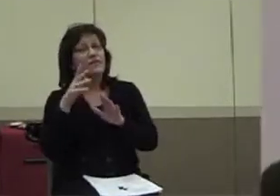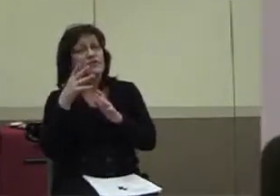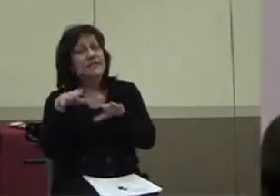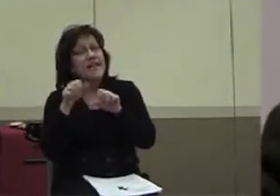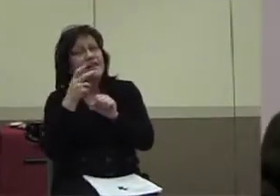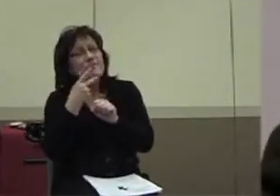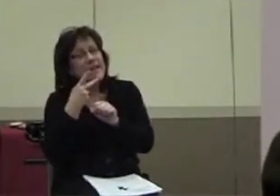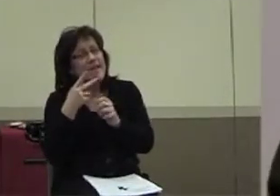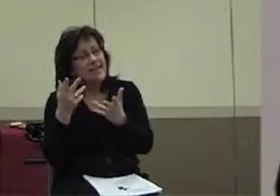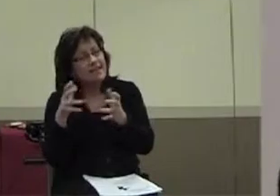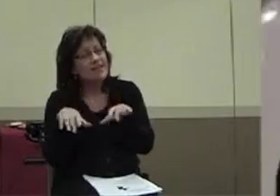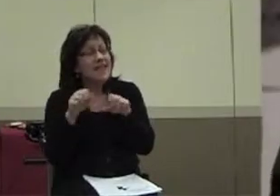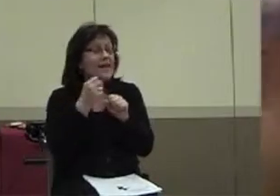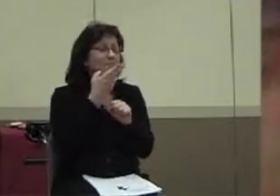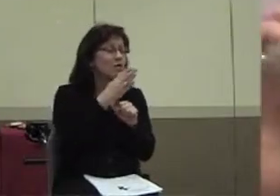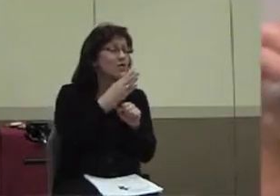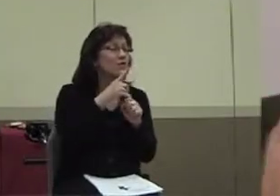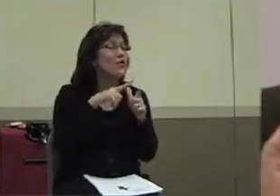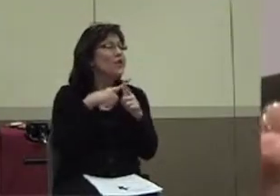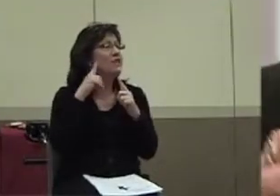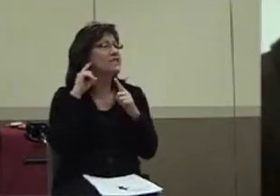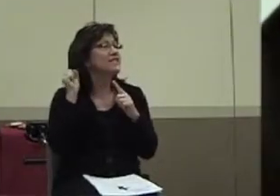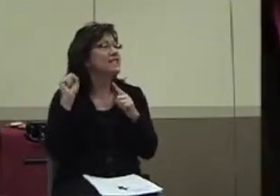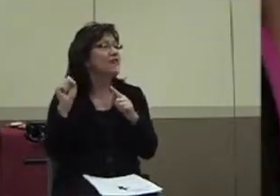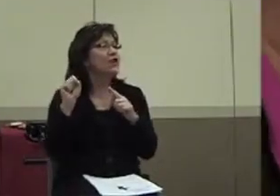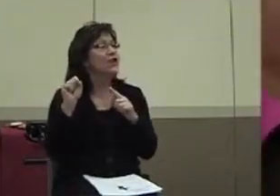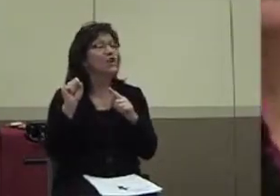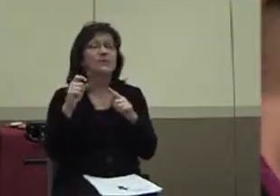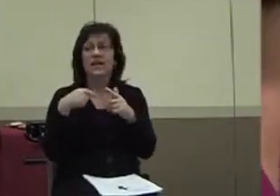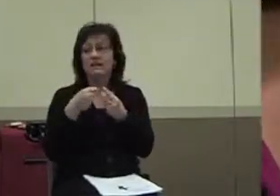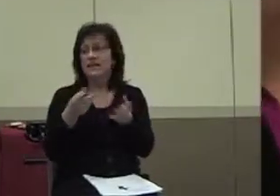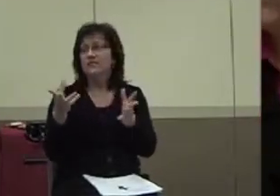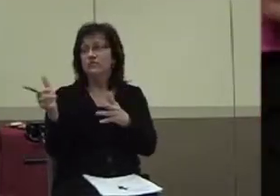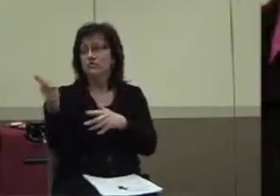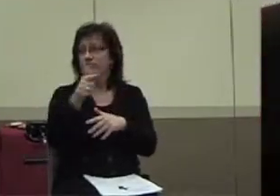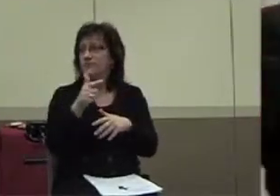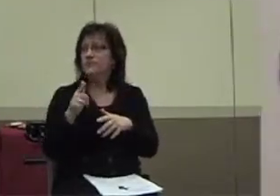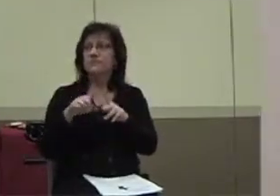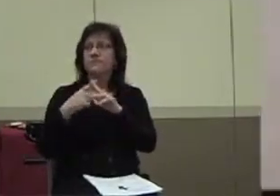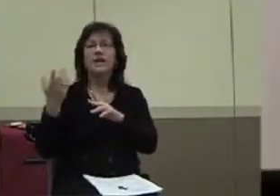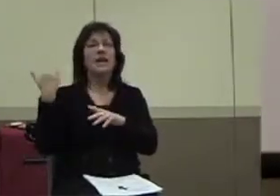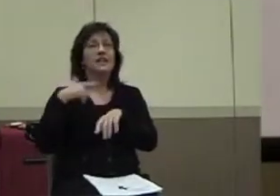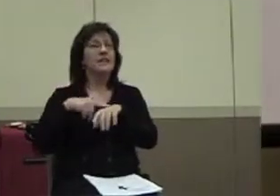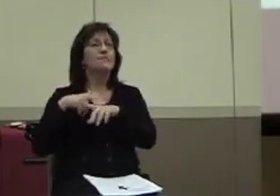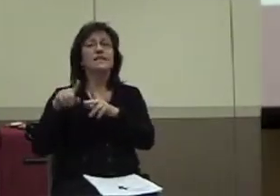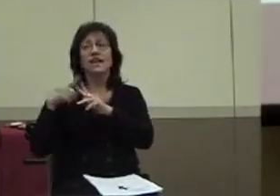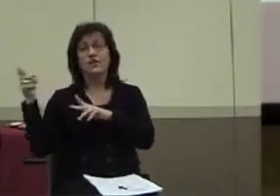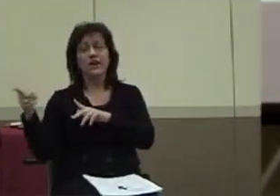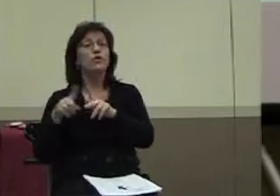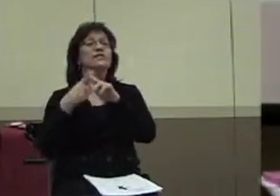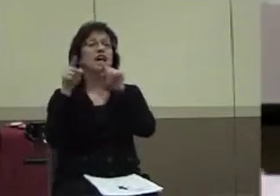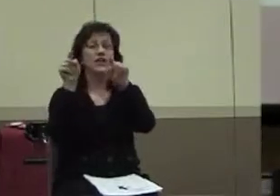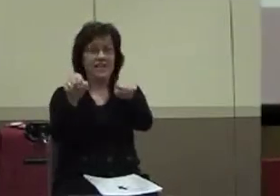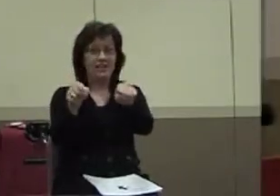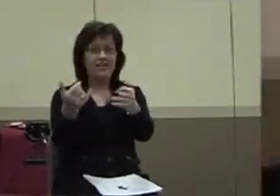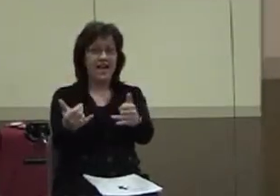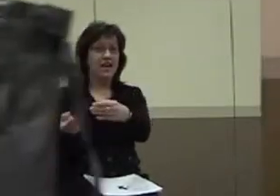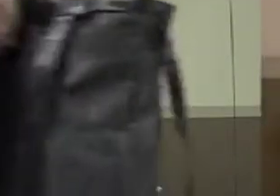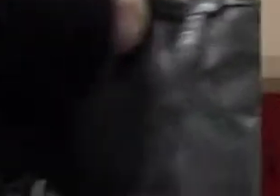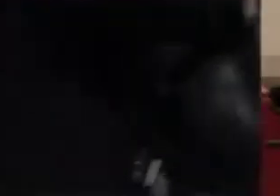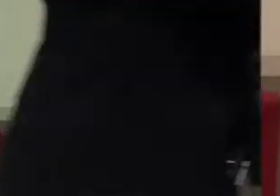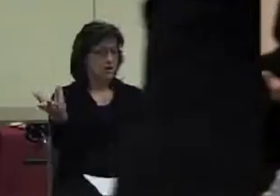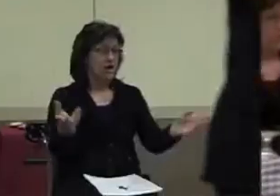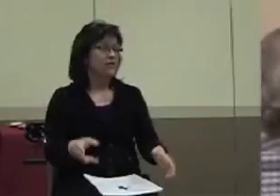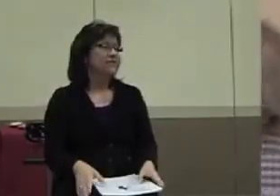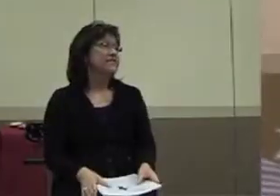take a blue one or a silver one. But we will pass these around. And I started on this side last time, so I'm going to start on this side this